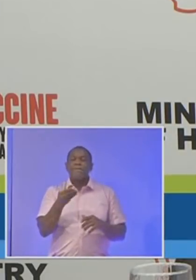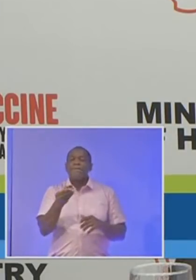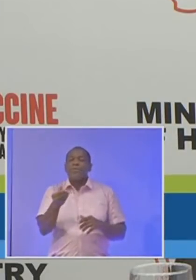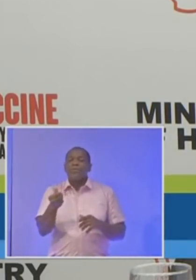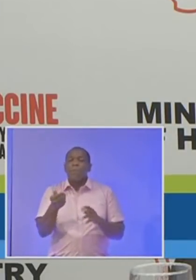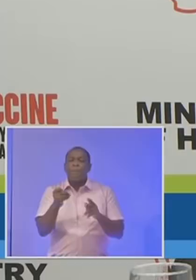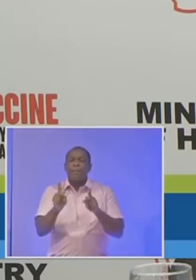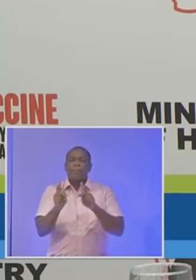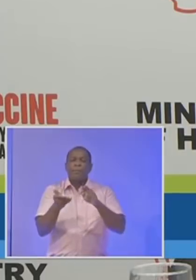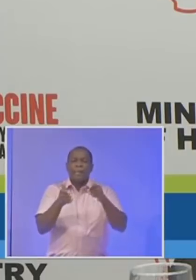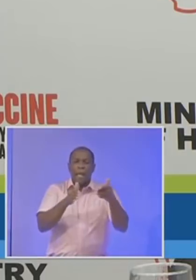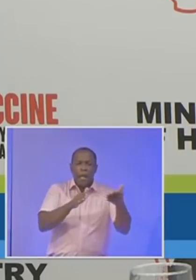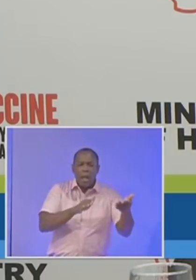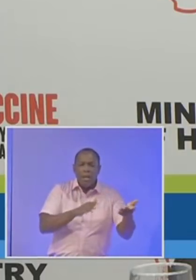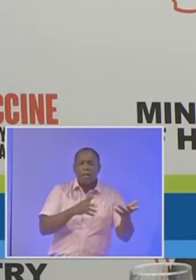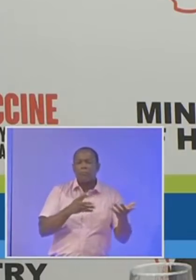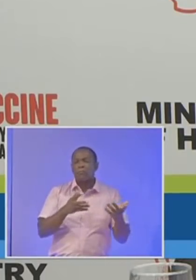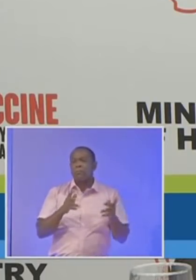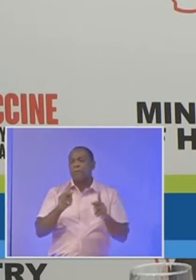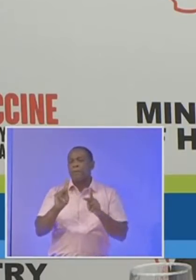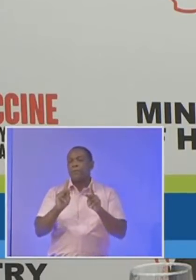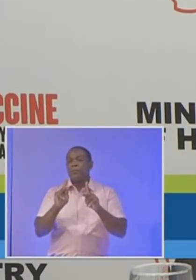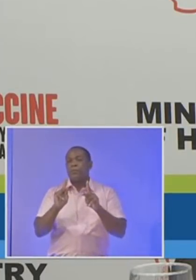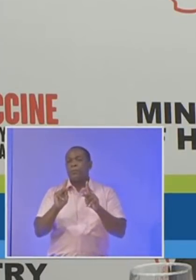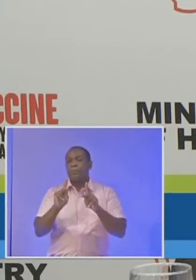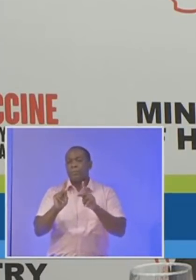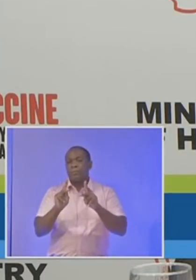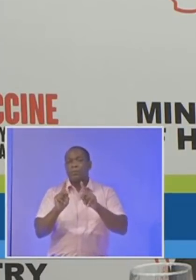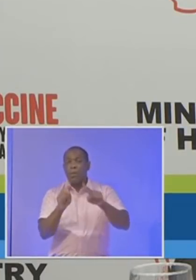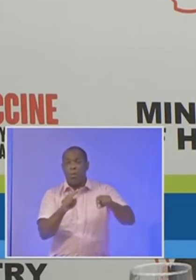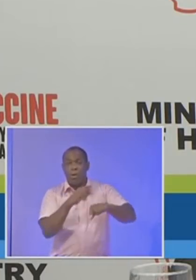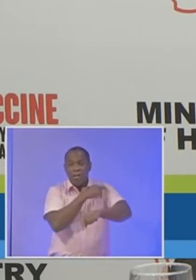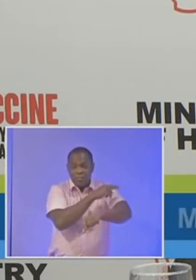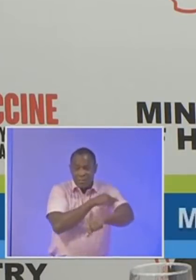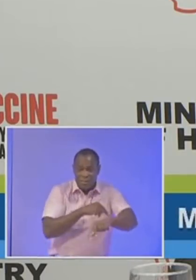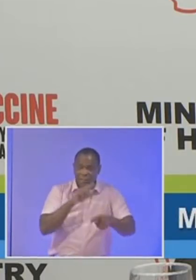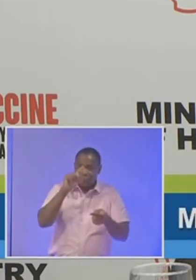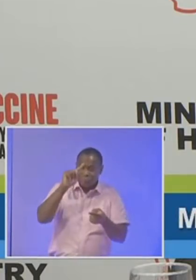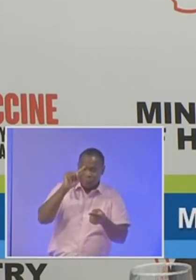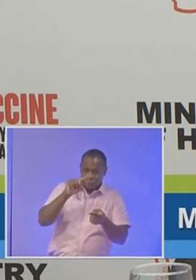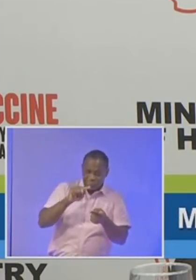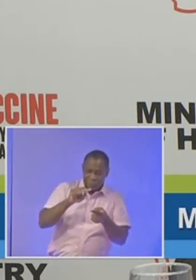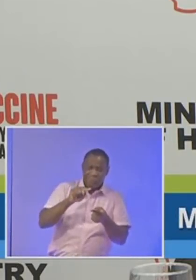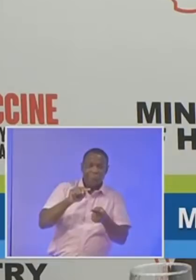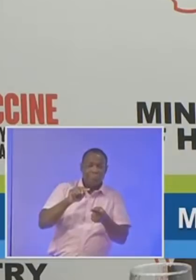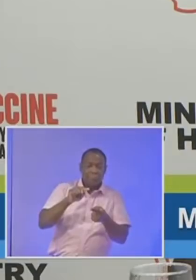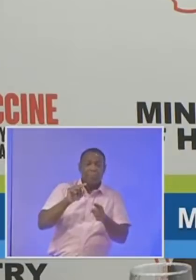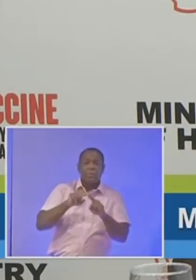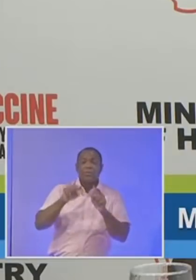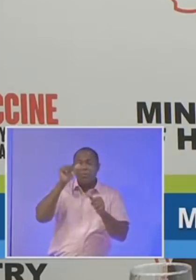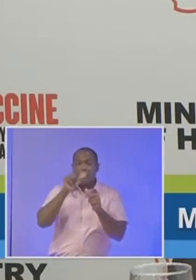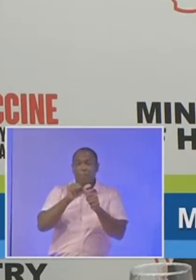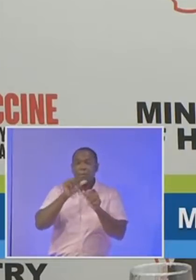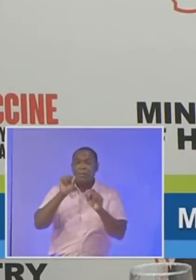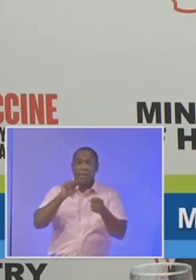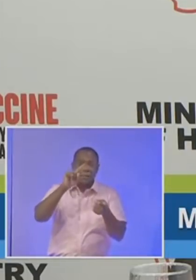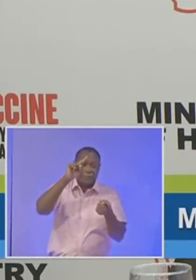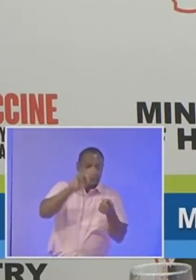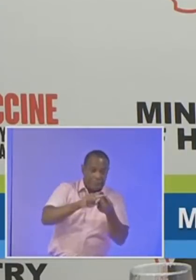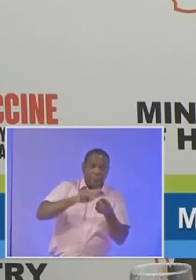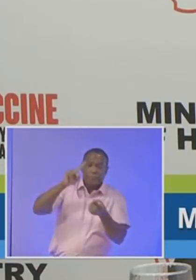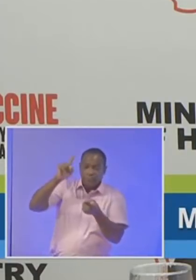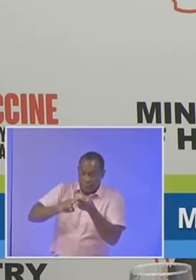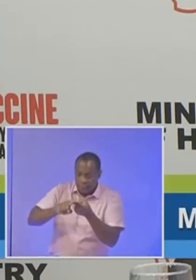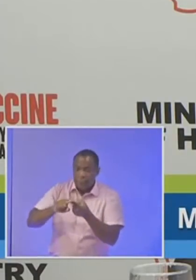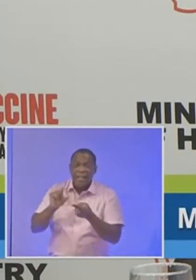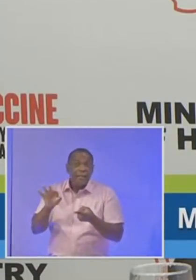And why? Because so many of deaths could have been avoided if people were just vaccinated. As the CMO and Dr. Hines